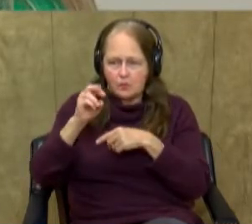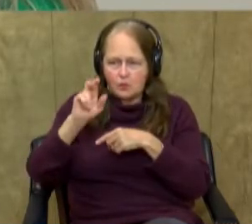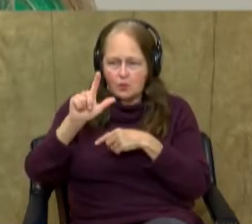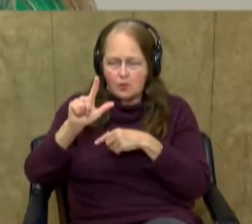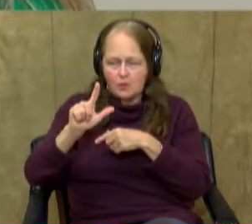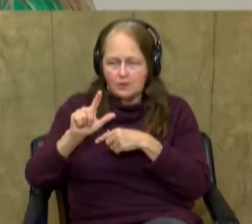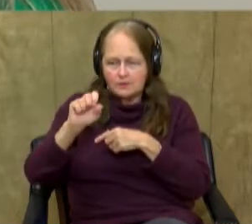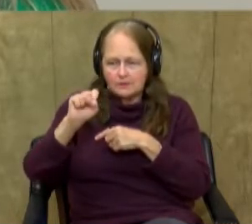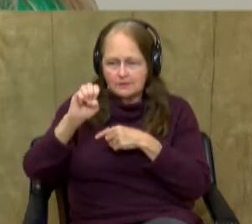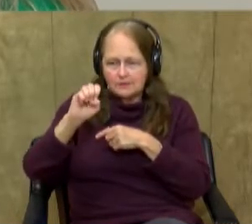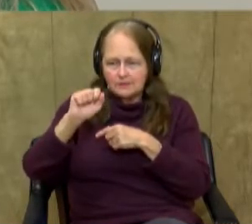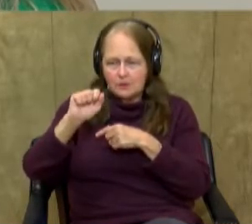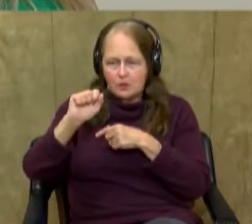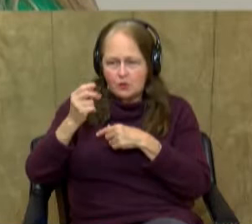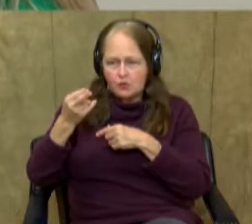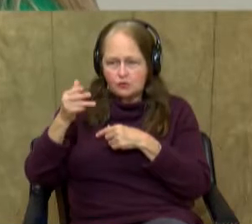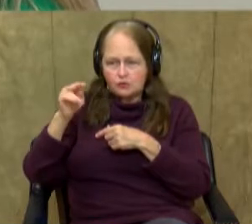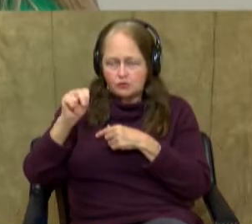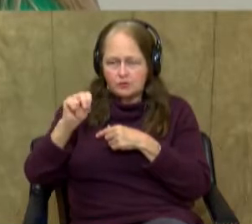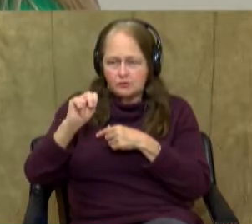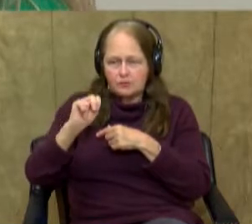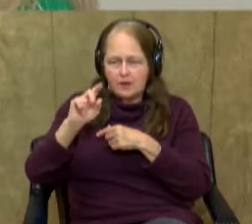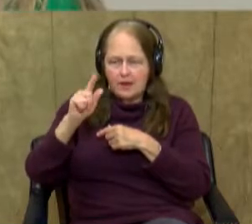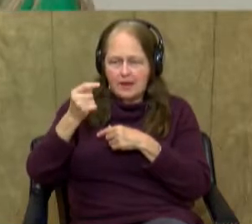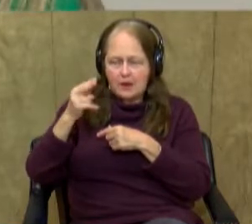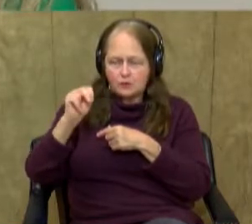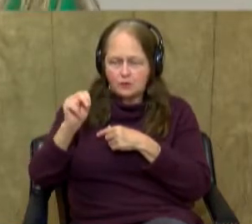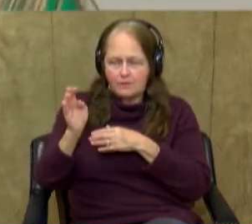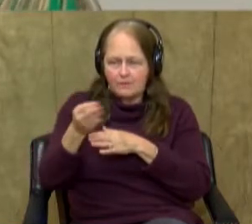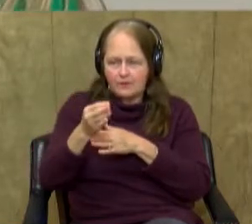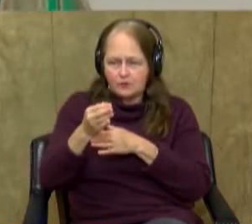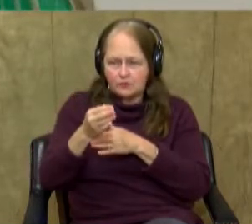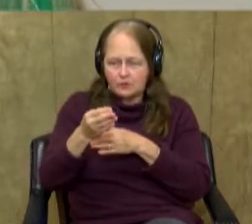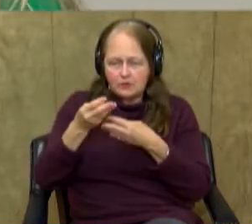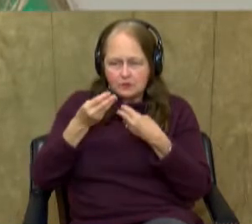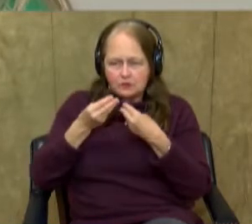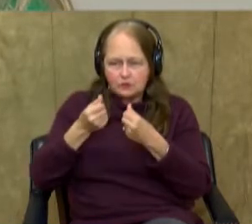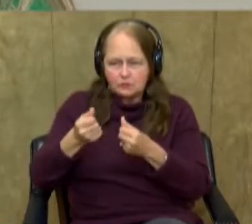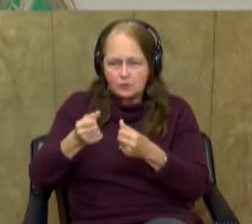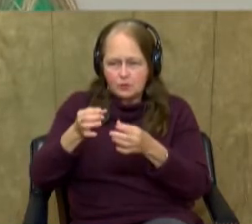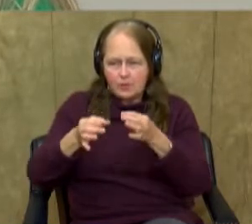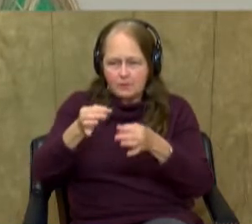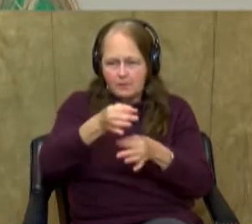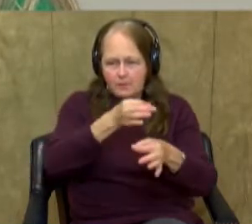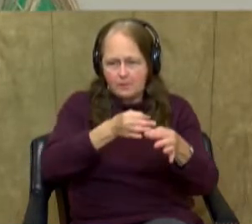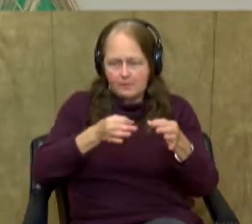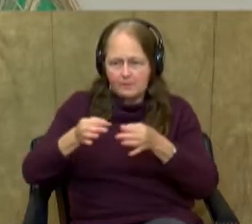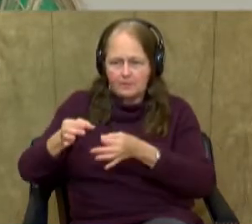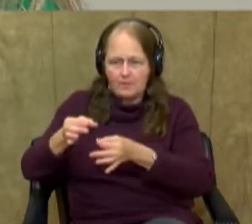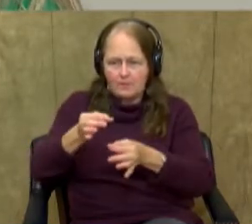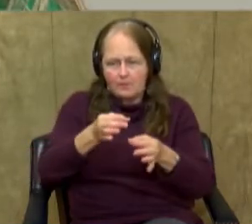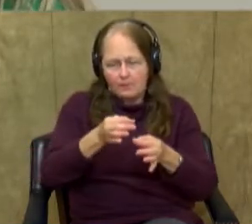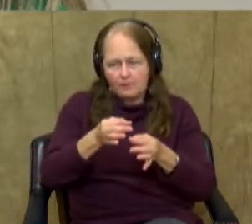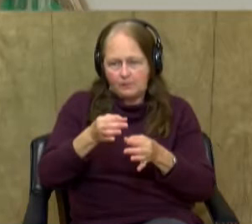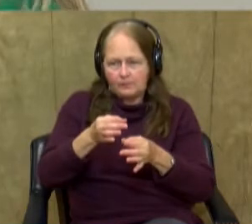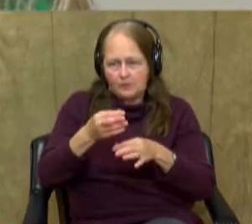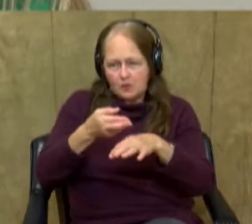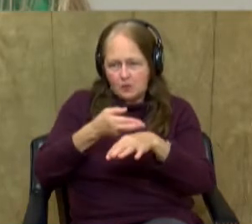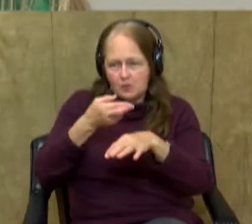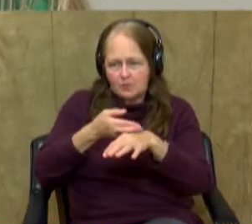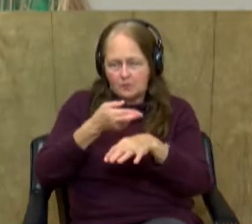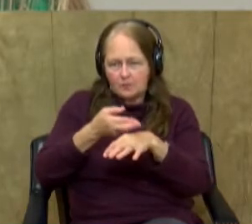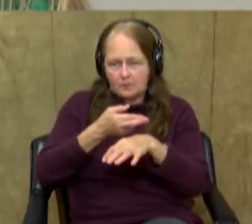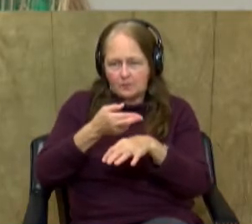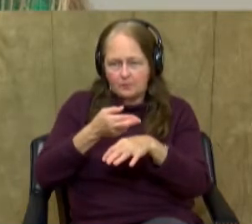the sea urchin, the snail, the lanternfish, and even the smooth pebbles. "They have been so good to